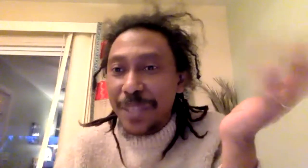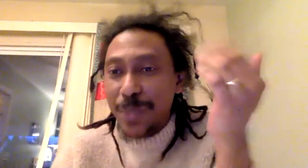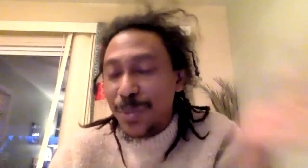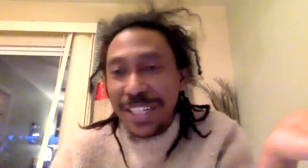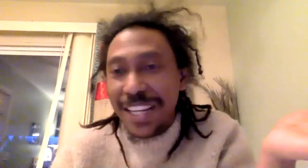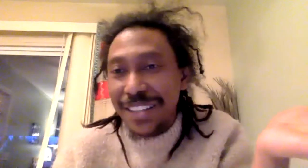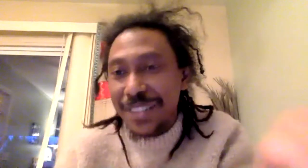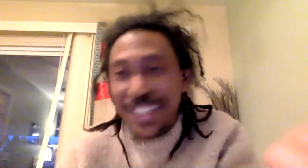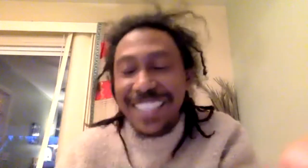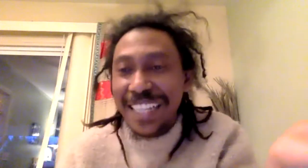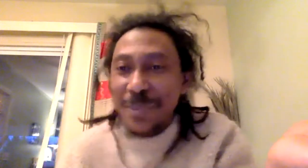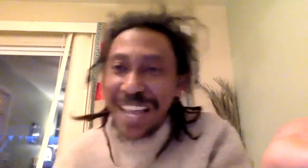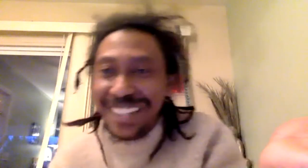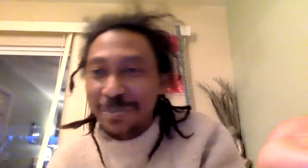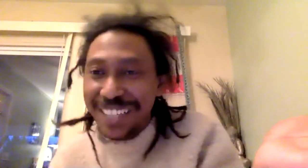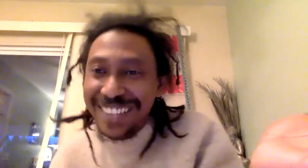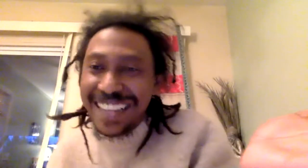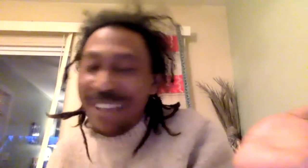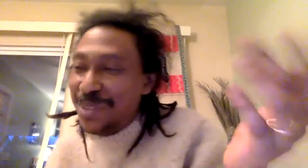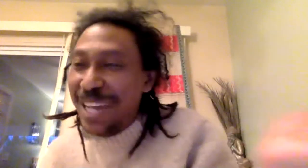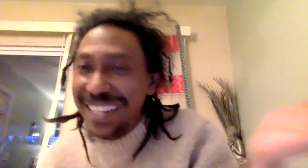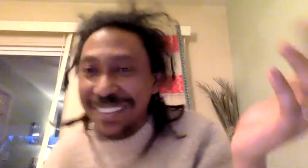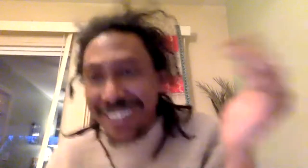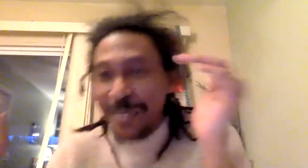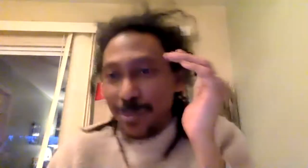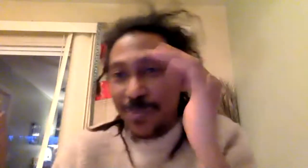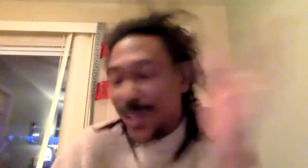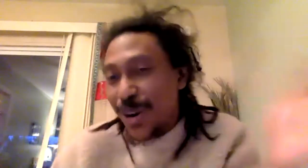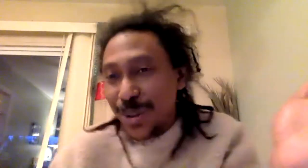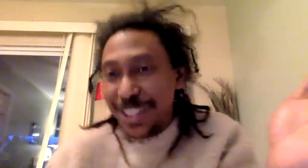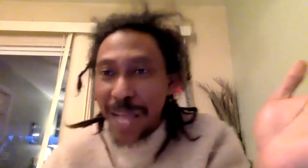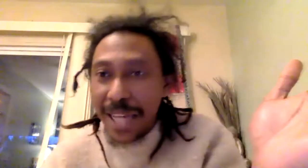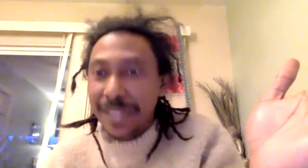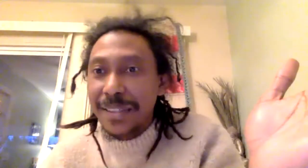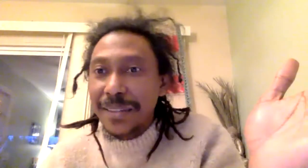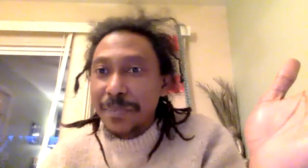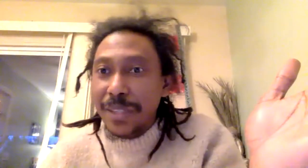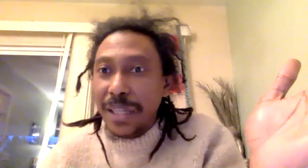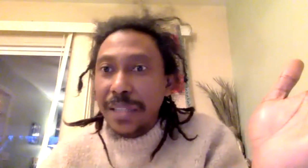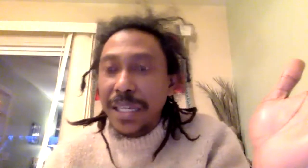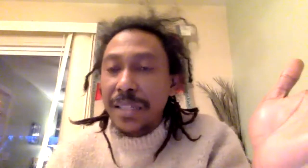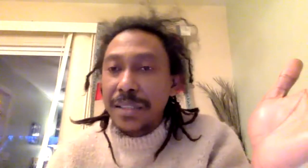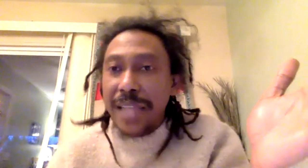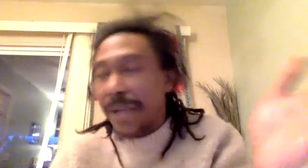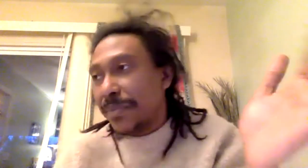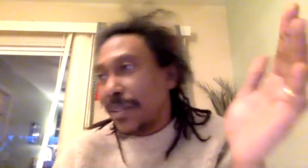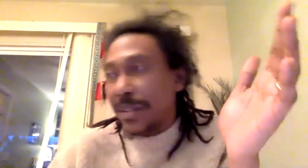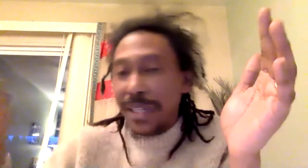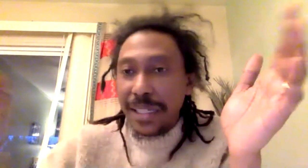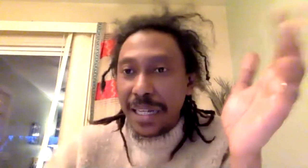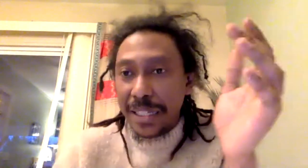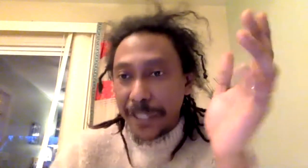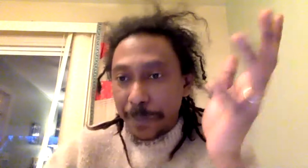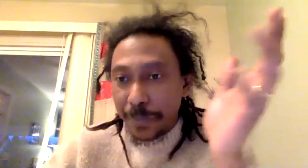the people not interested about it because everybody knows about it. And then that